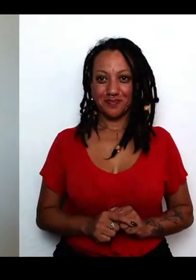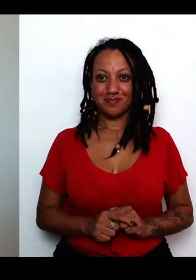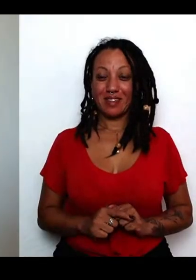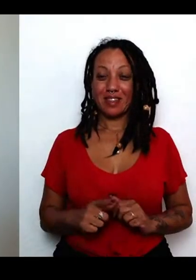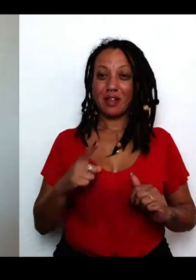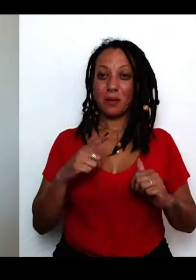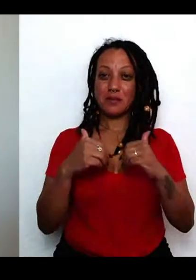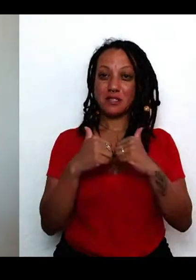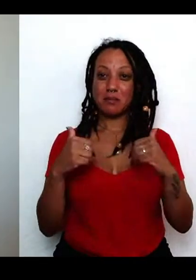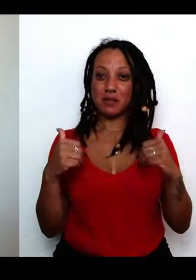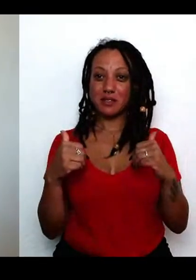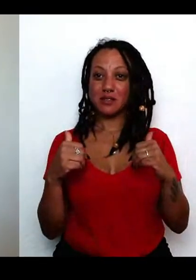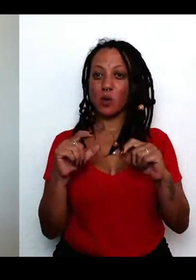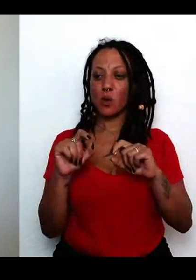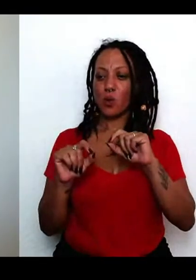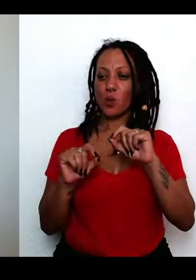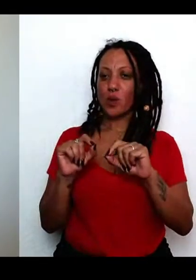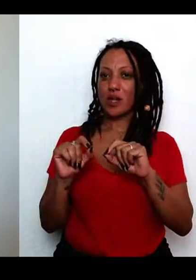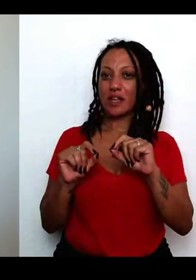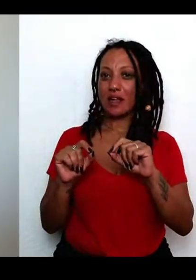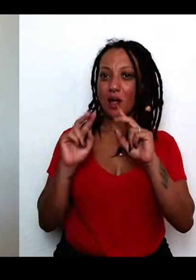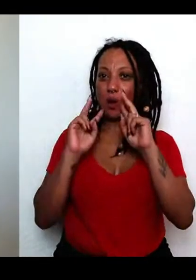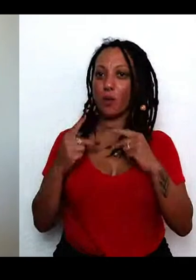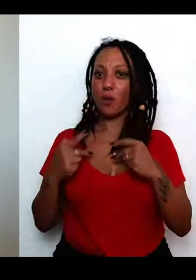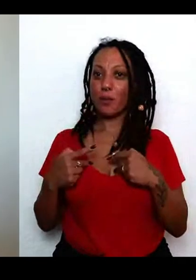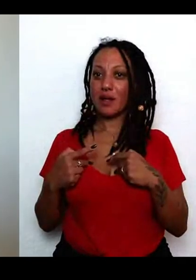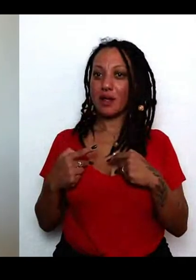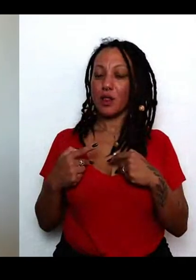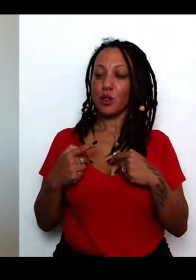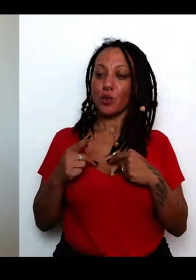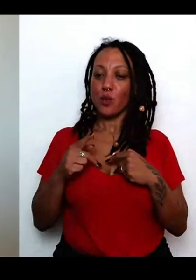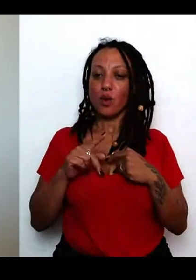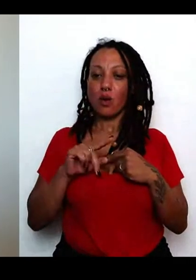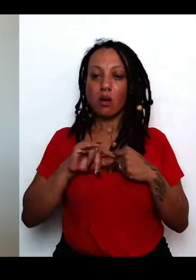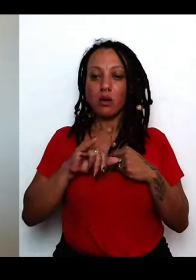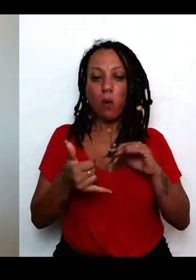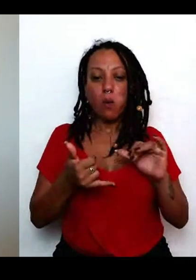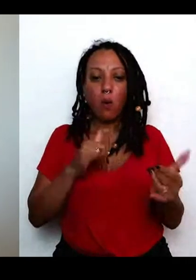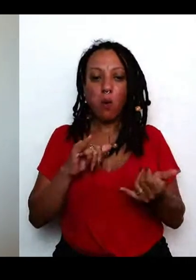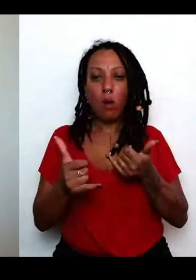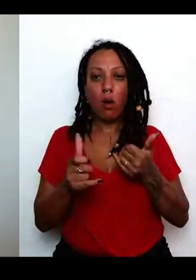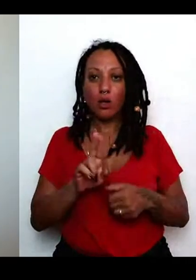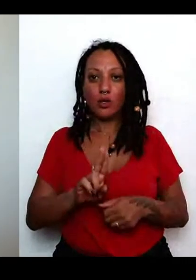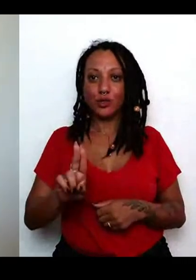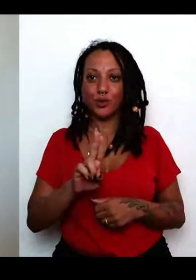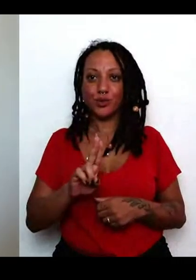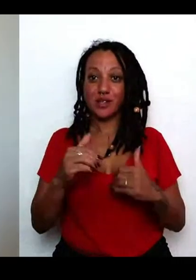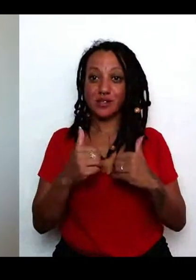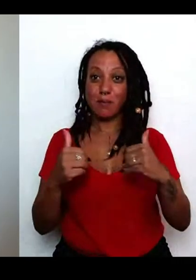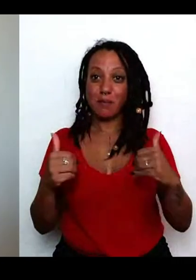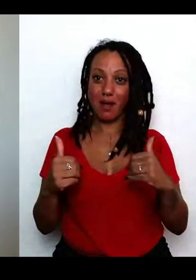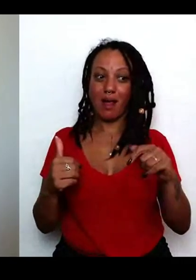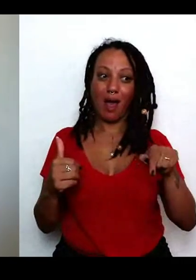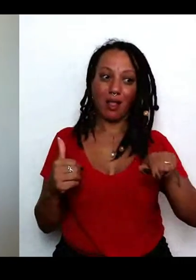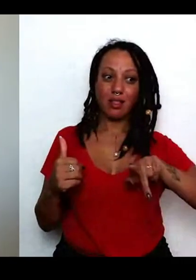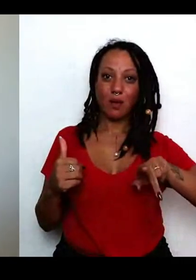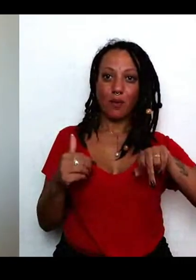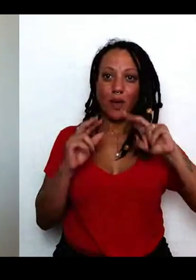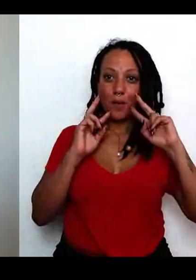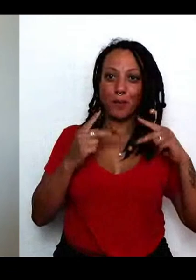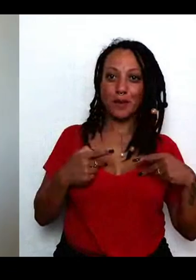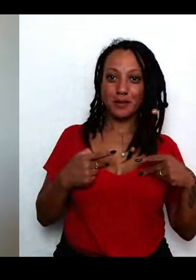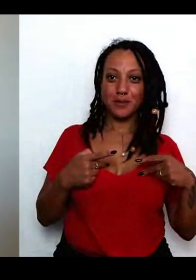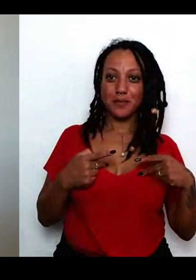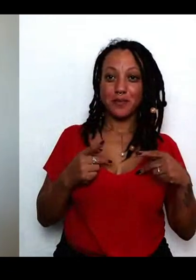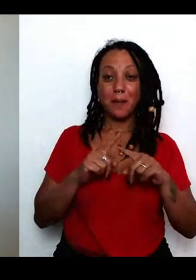or to exploit right but there's a certain reason for why nature is set aside from culture um in